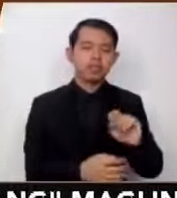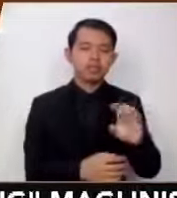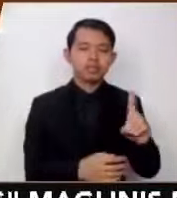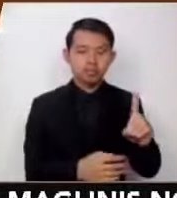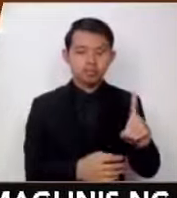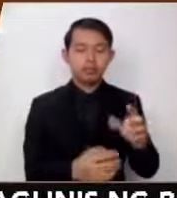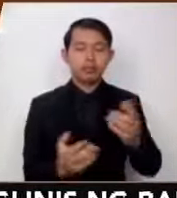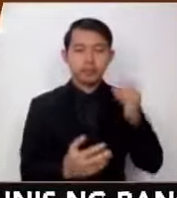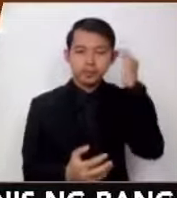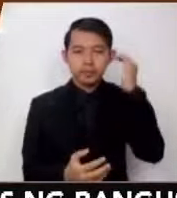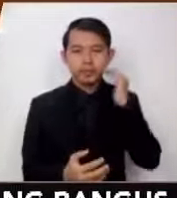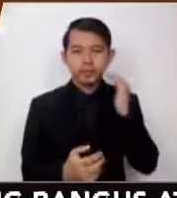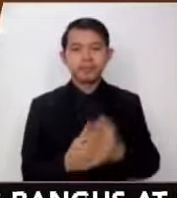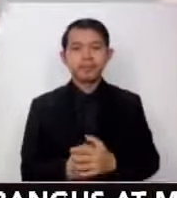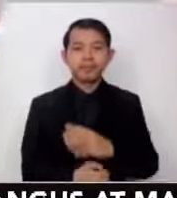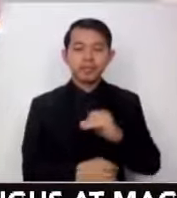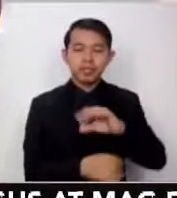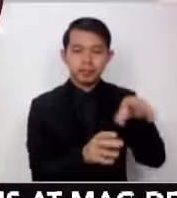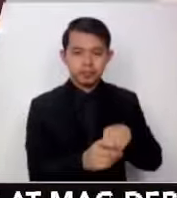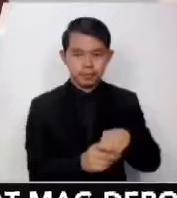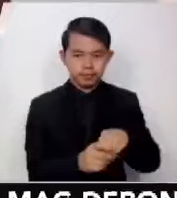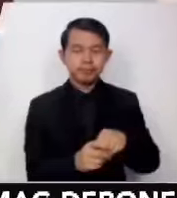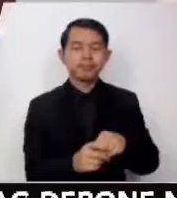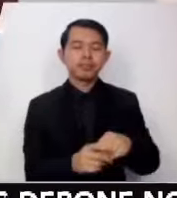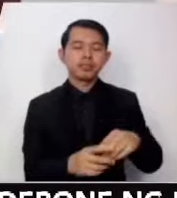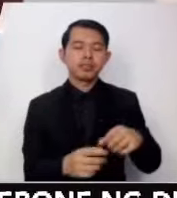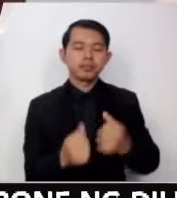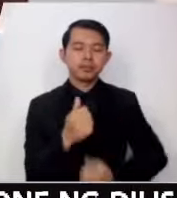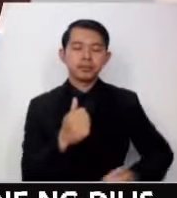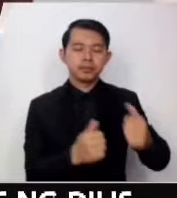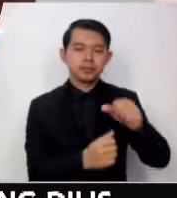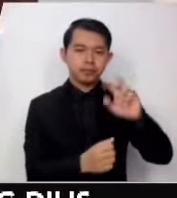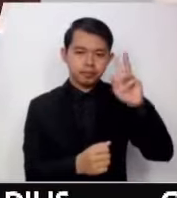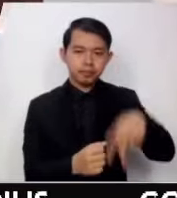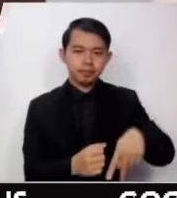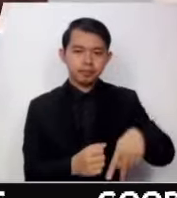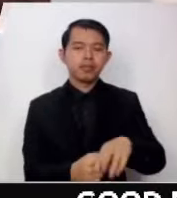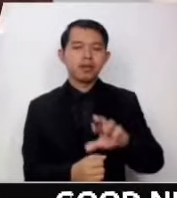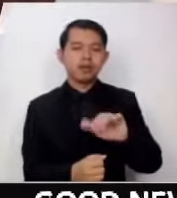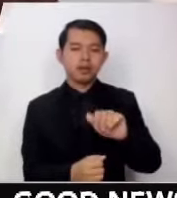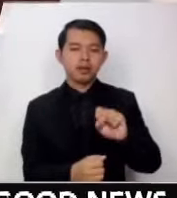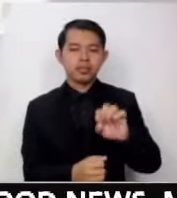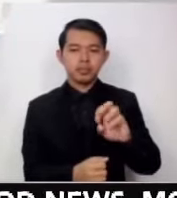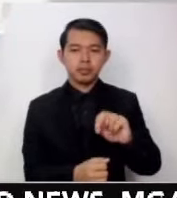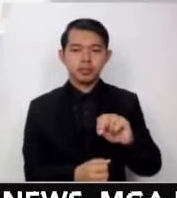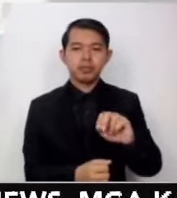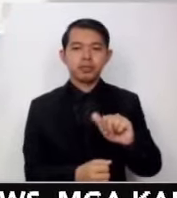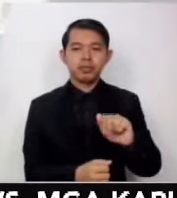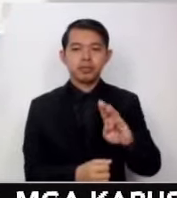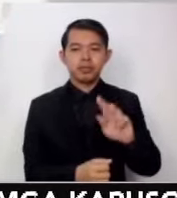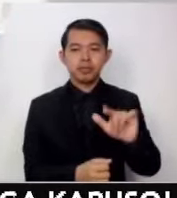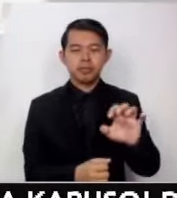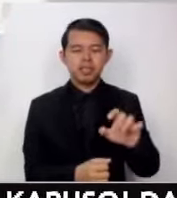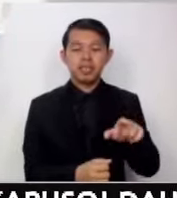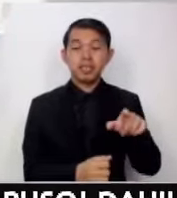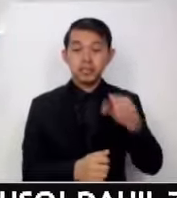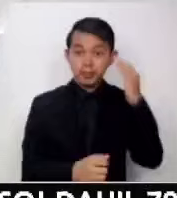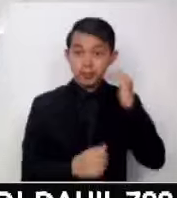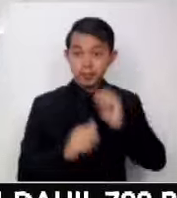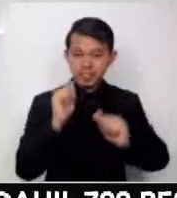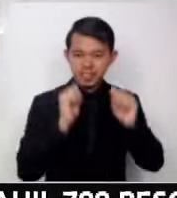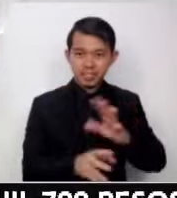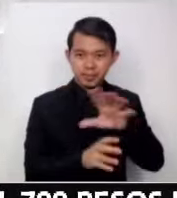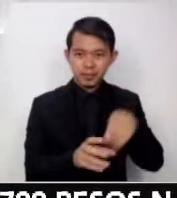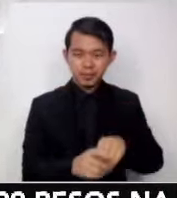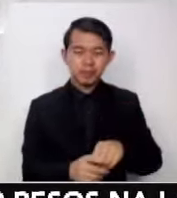Group Senior Vice President Lilibet Razonable. Bumida ang Korean heartthrob sa hit K-dramas gaya ng Moon Lovers, Scarlet